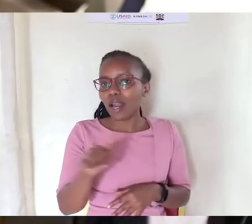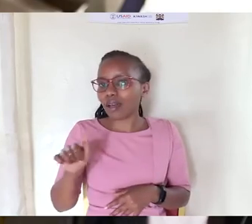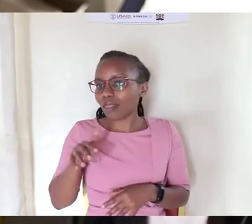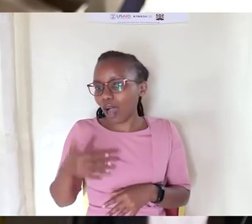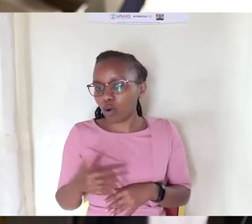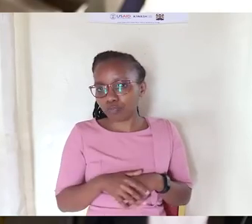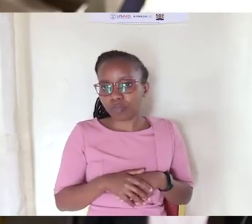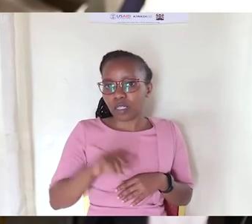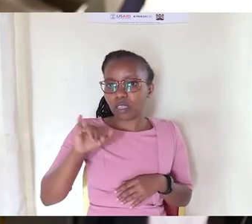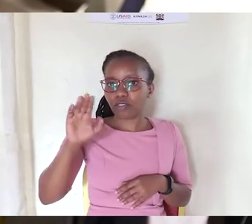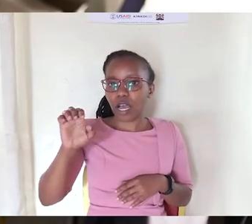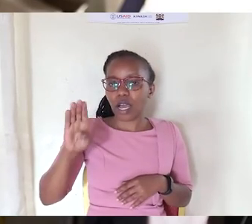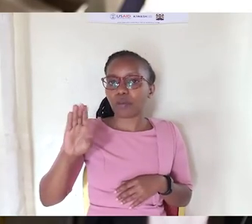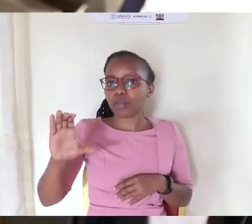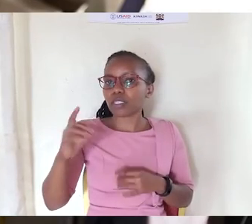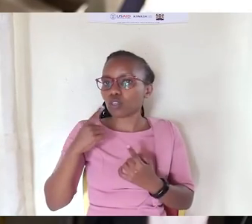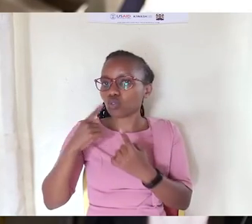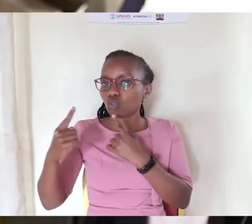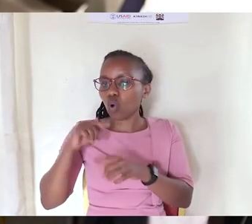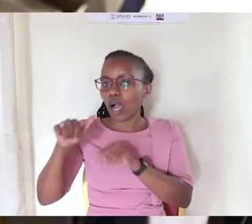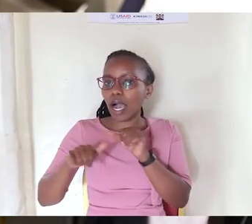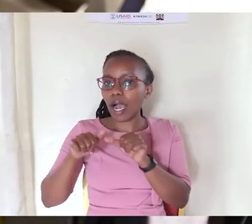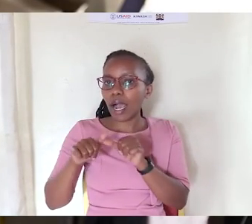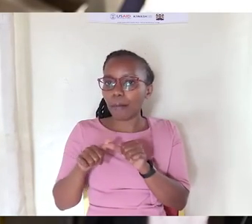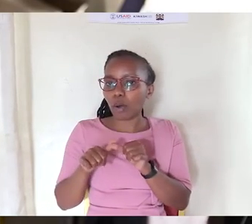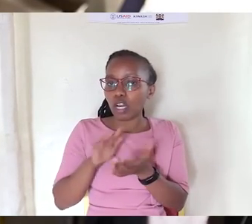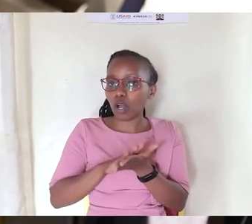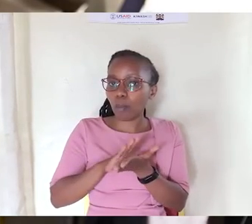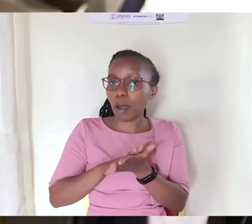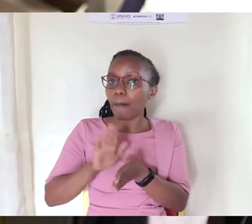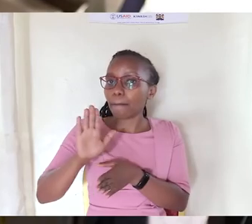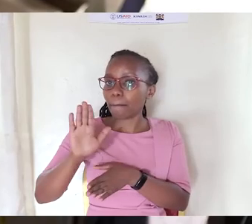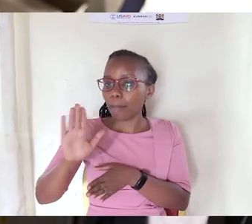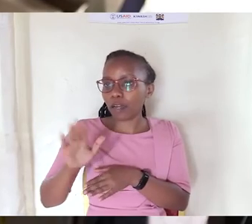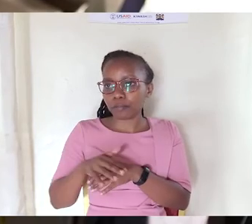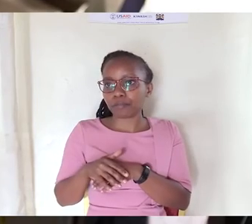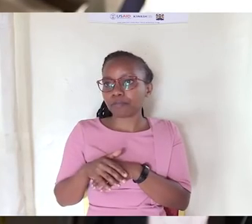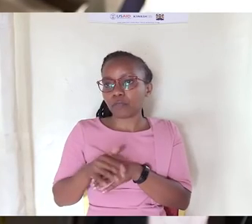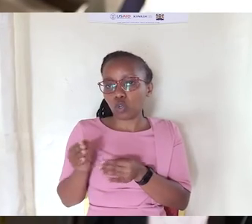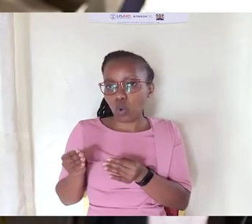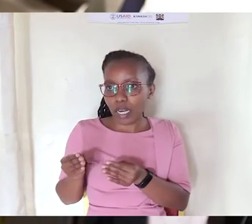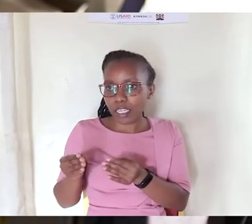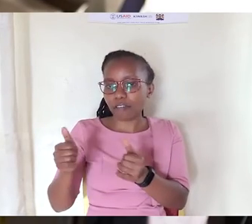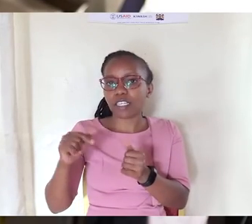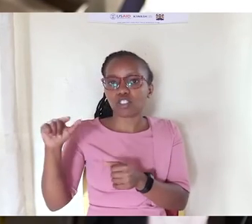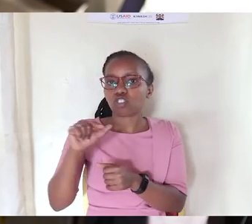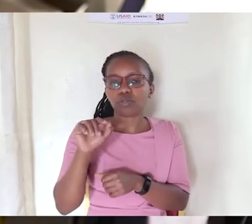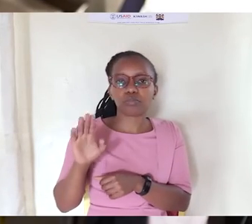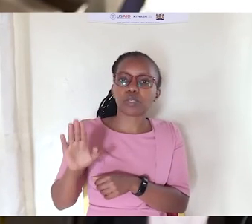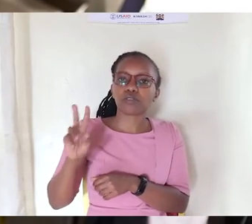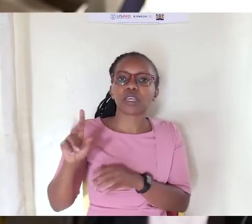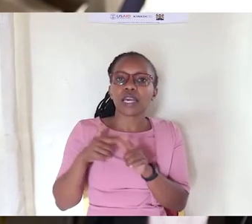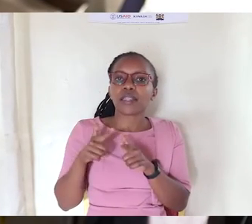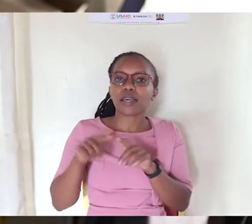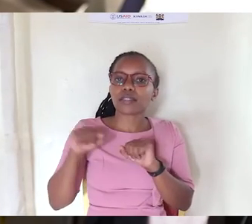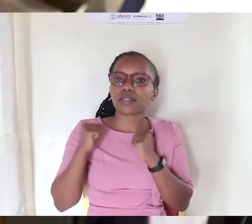if IBC is talking about the new suggestions and recommendations they're putting in place to be able to address GBV, civil